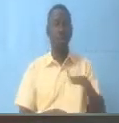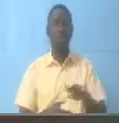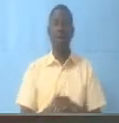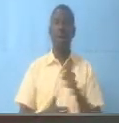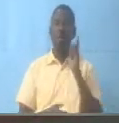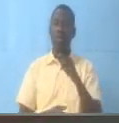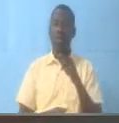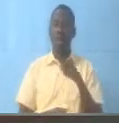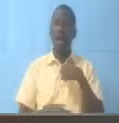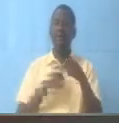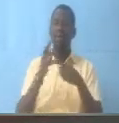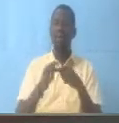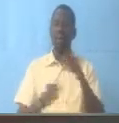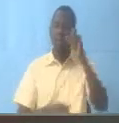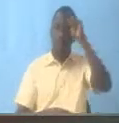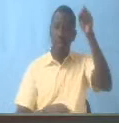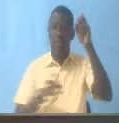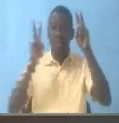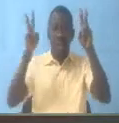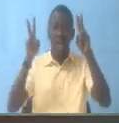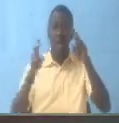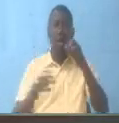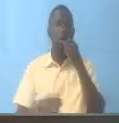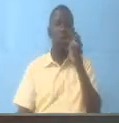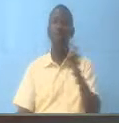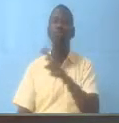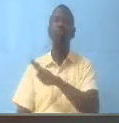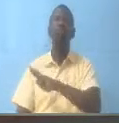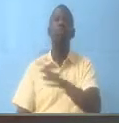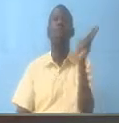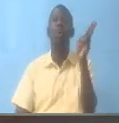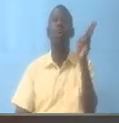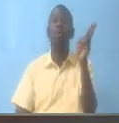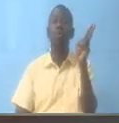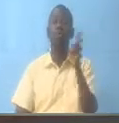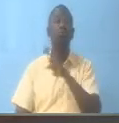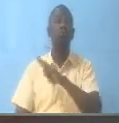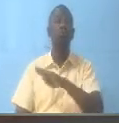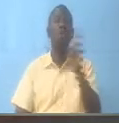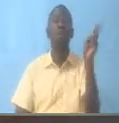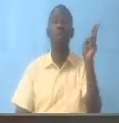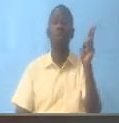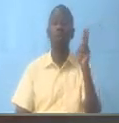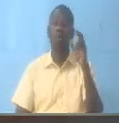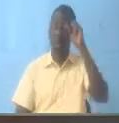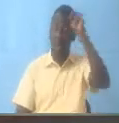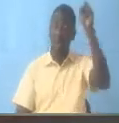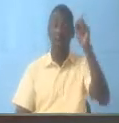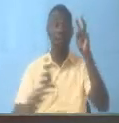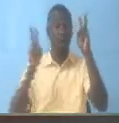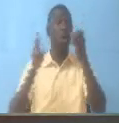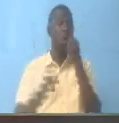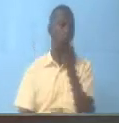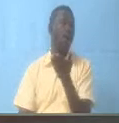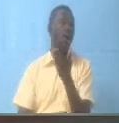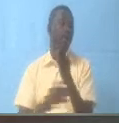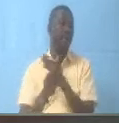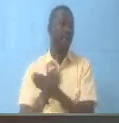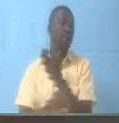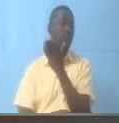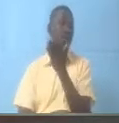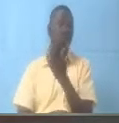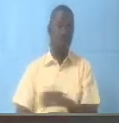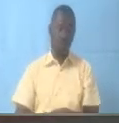googu li nga xam ne loolu la ëmb ñoom nag ministère yu bëri dal dinañ jóg taxaw ñëpp ànd ci ne waaw loolu de lañ war a def waaye mu jégi daal président bi mu ne